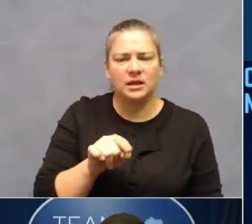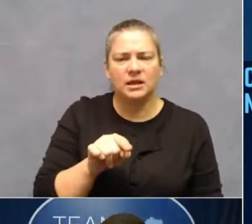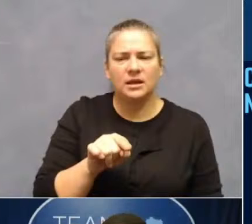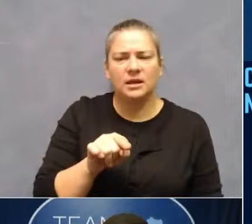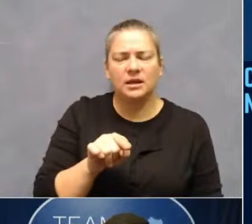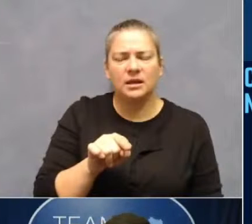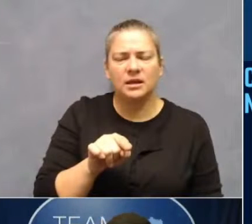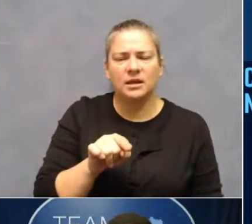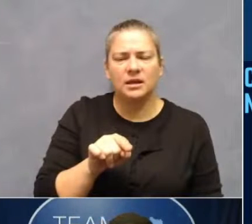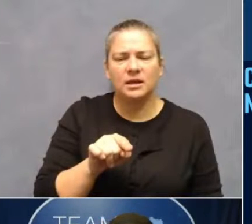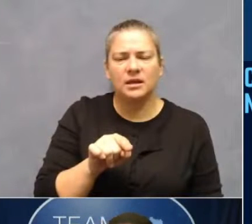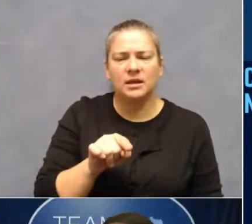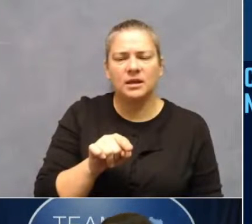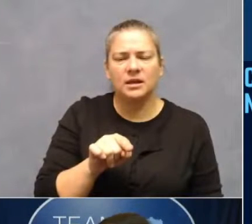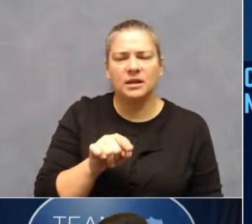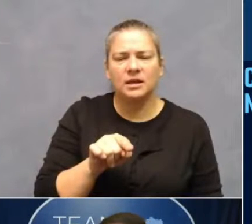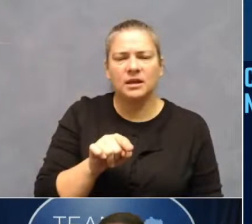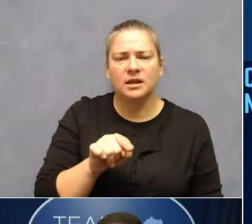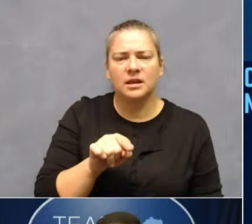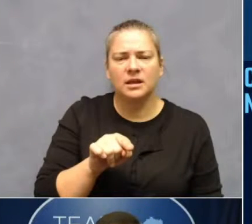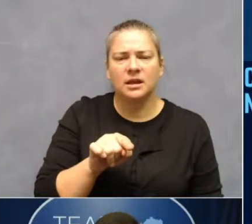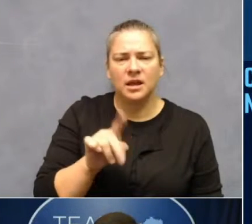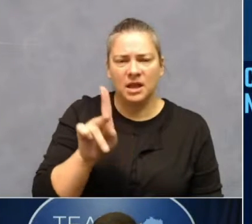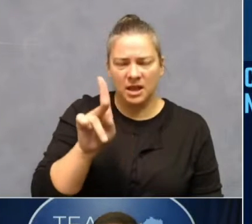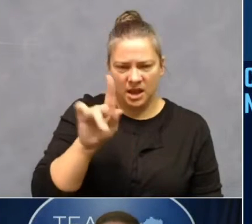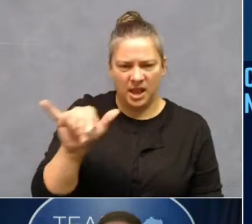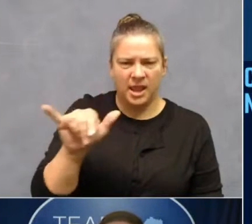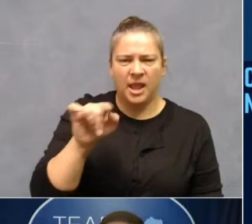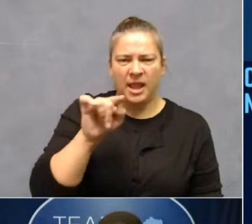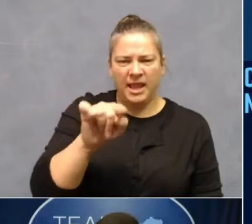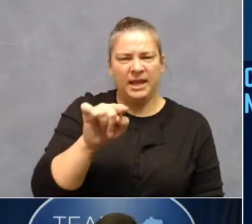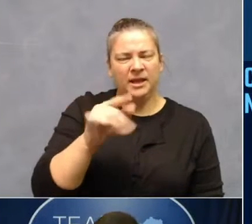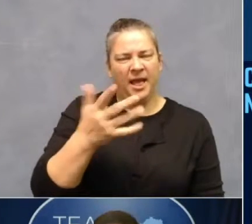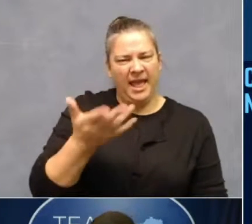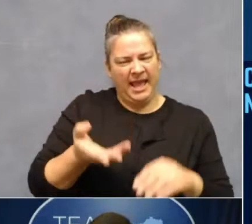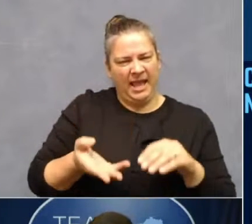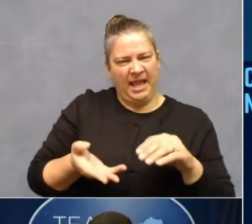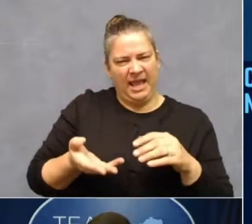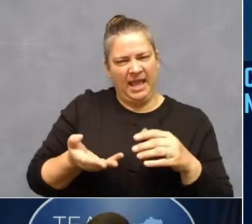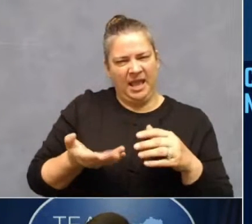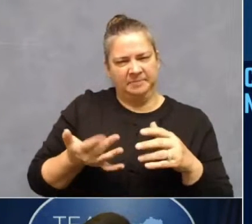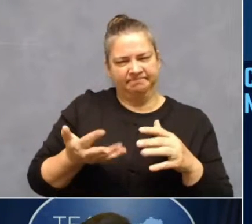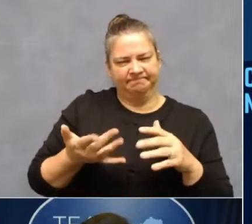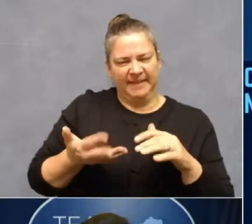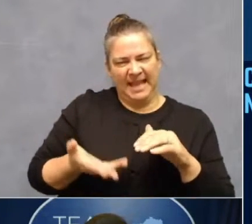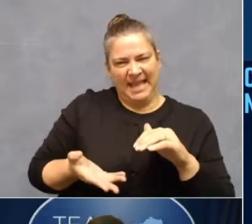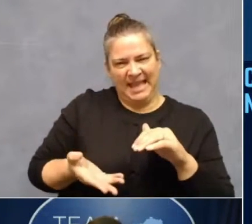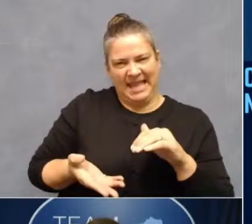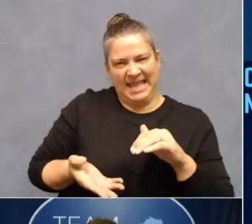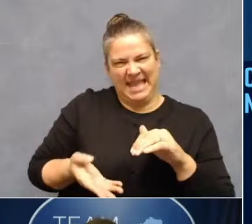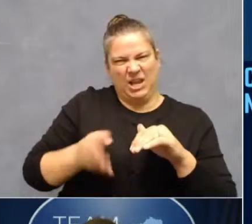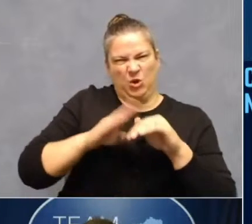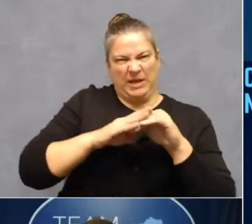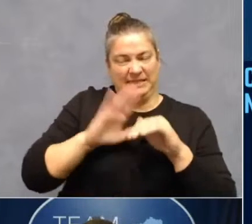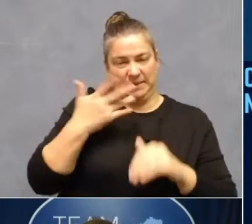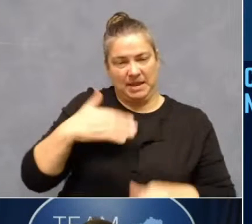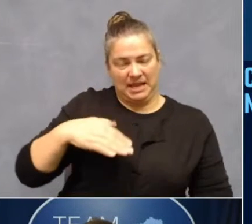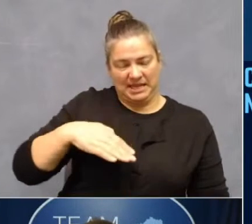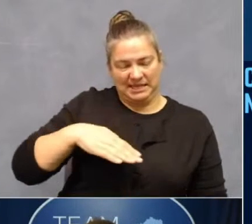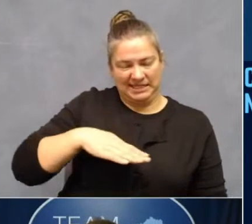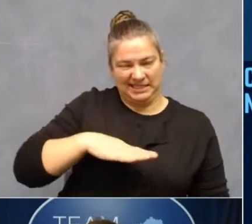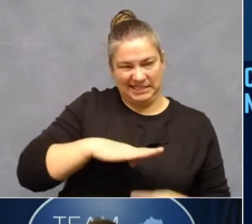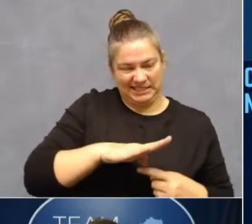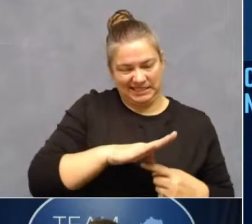Is the fact that it is increasing. It is the direction that it's going that requires us to make